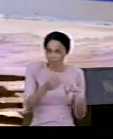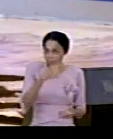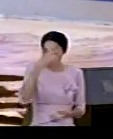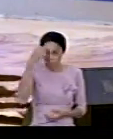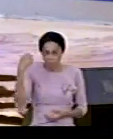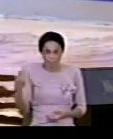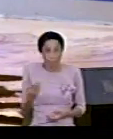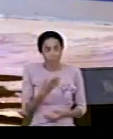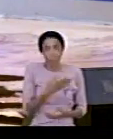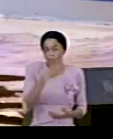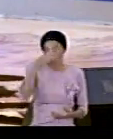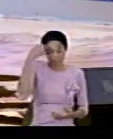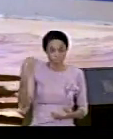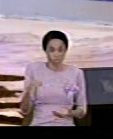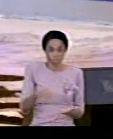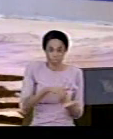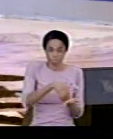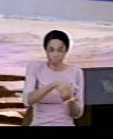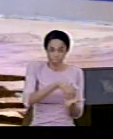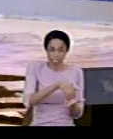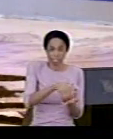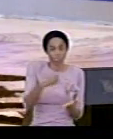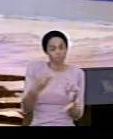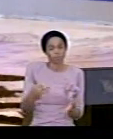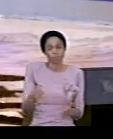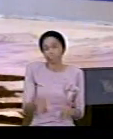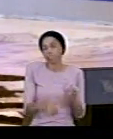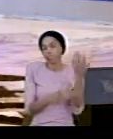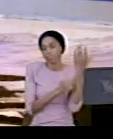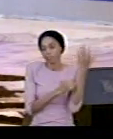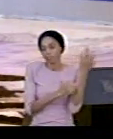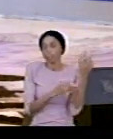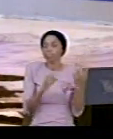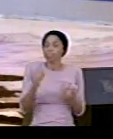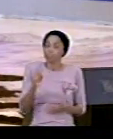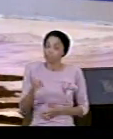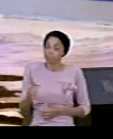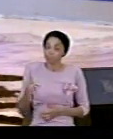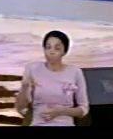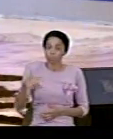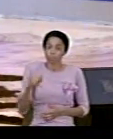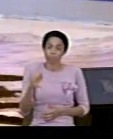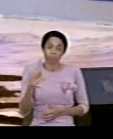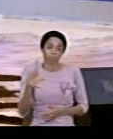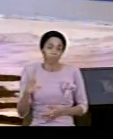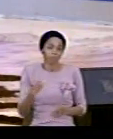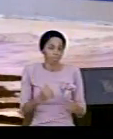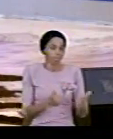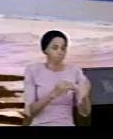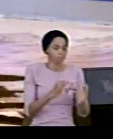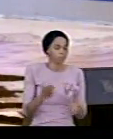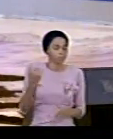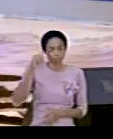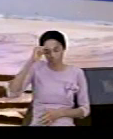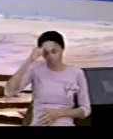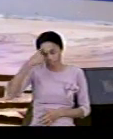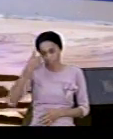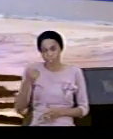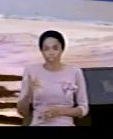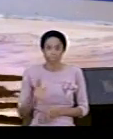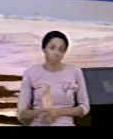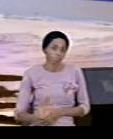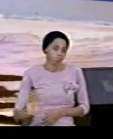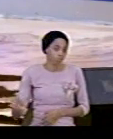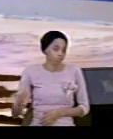of the weakness of the flesh. And so Paul the Apostle was reminding the